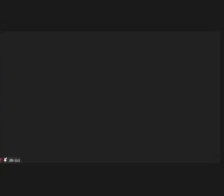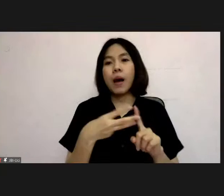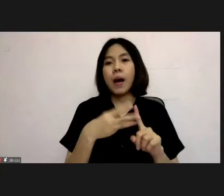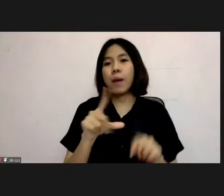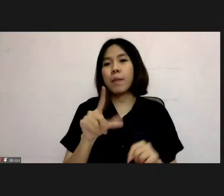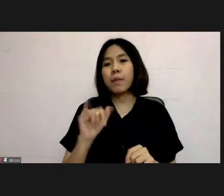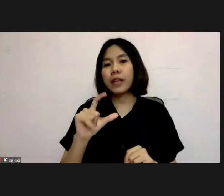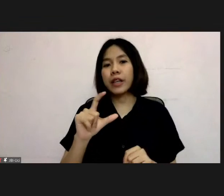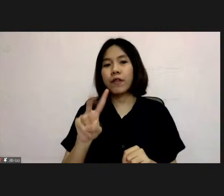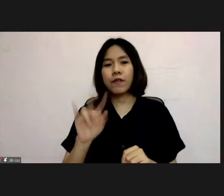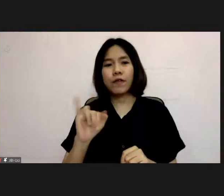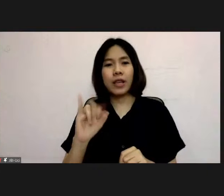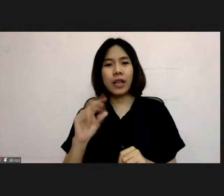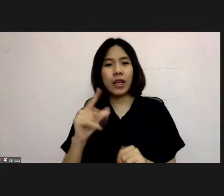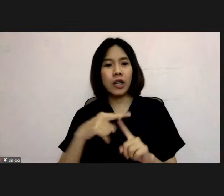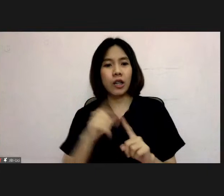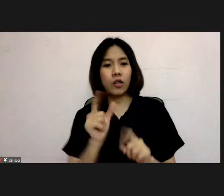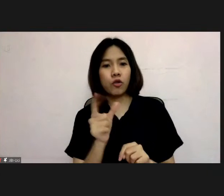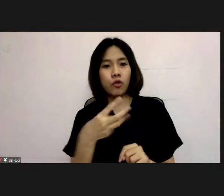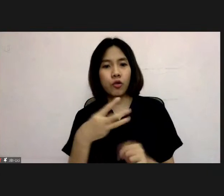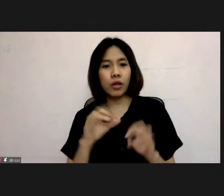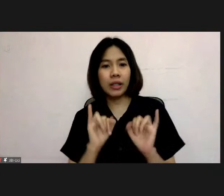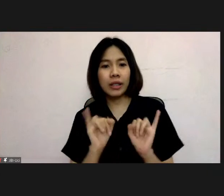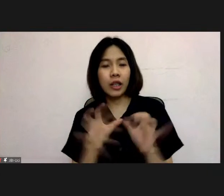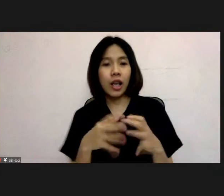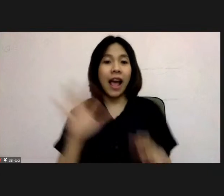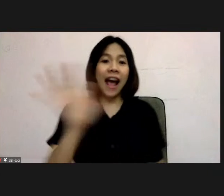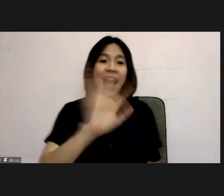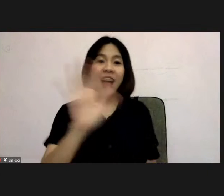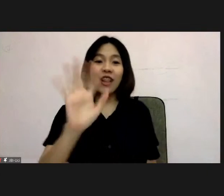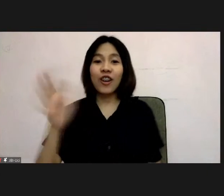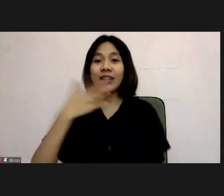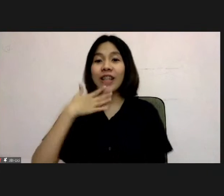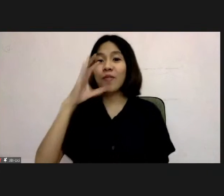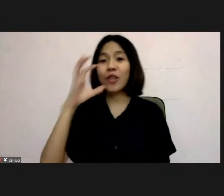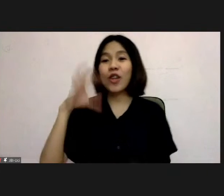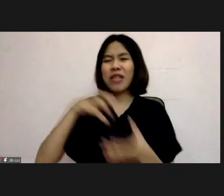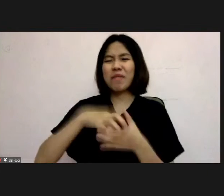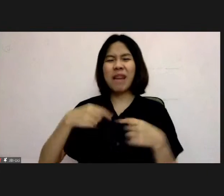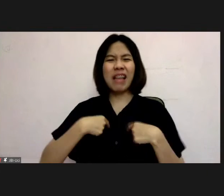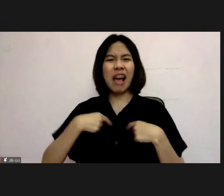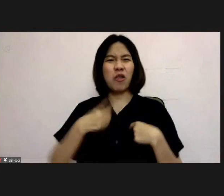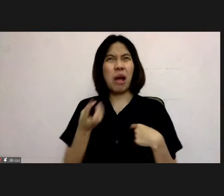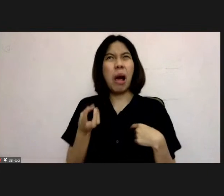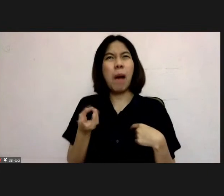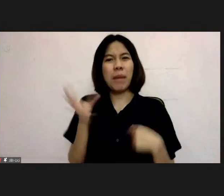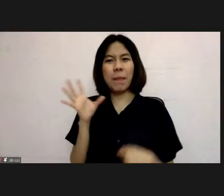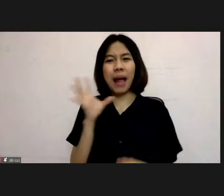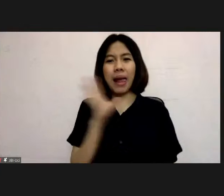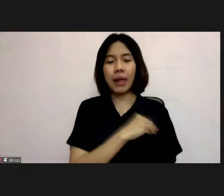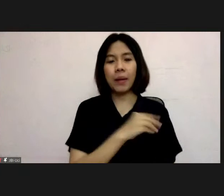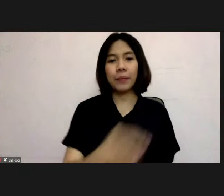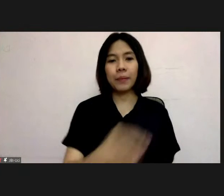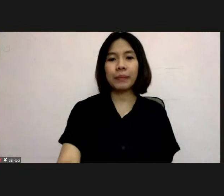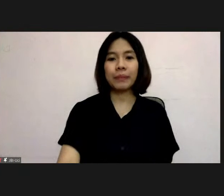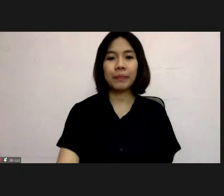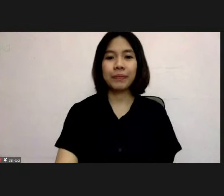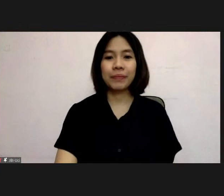7 p.m. At my place, and I'm really glad that I got on